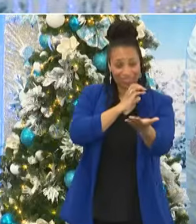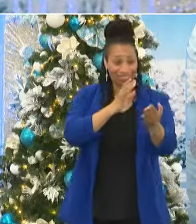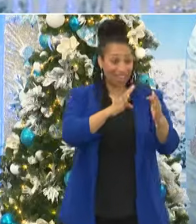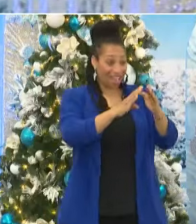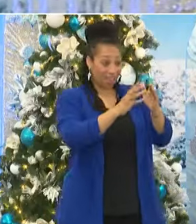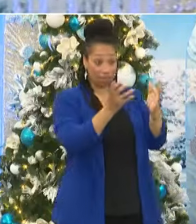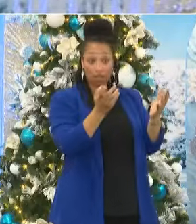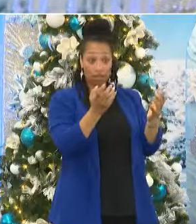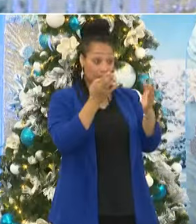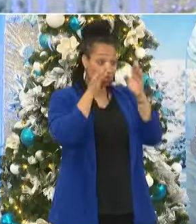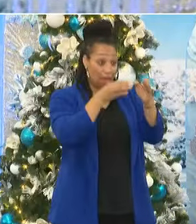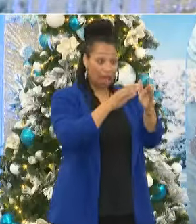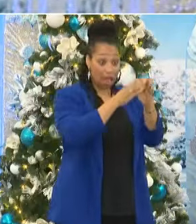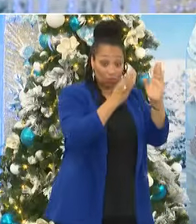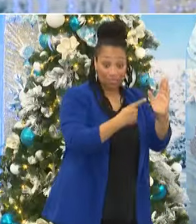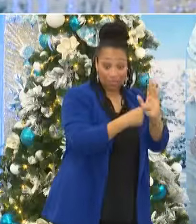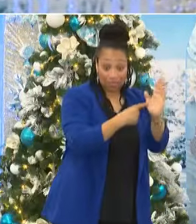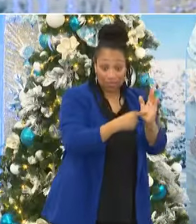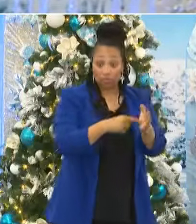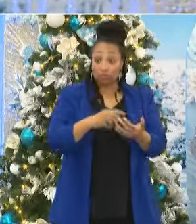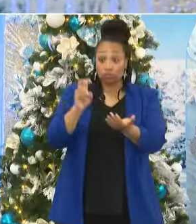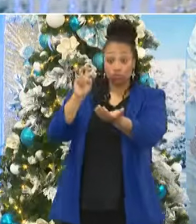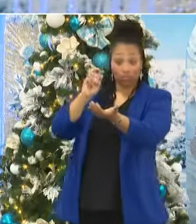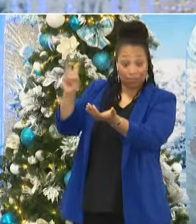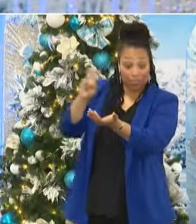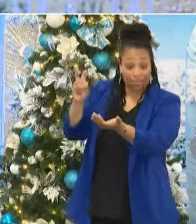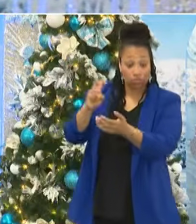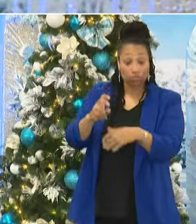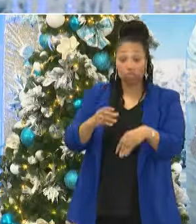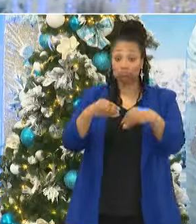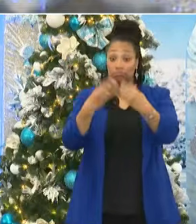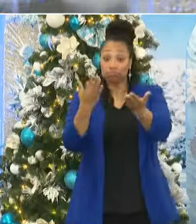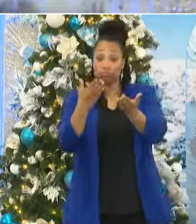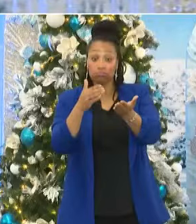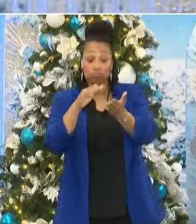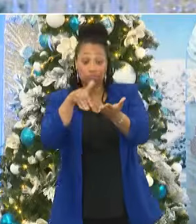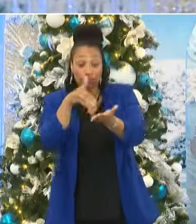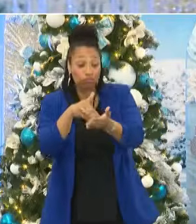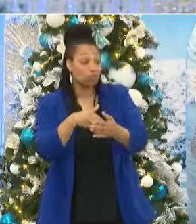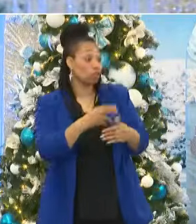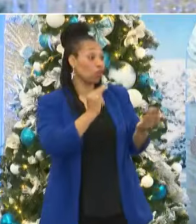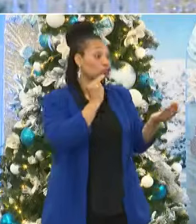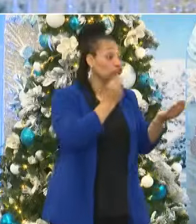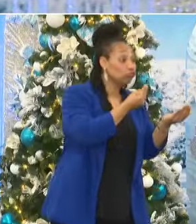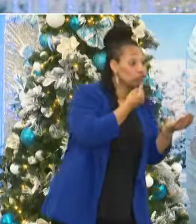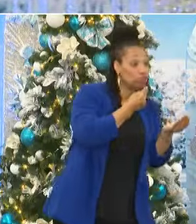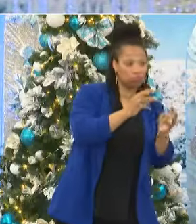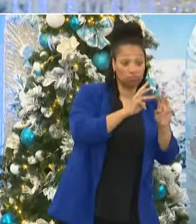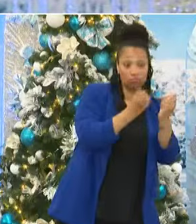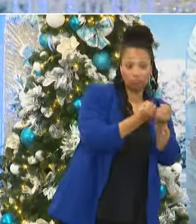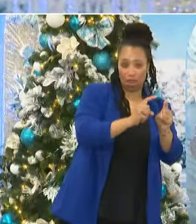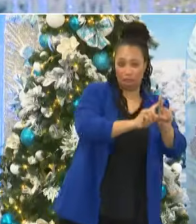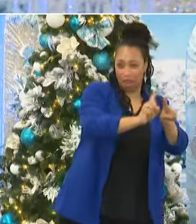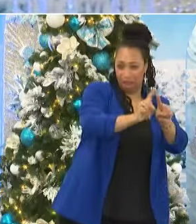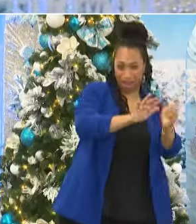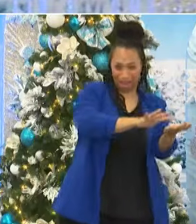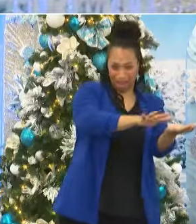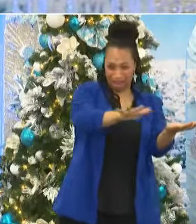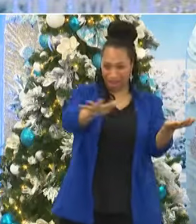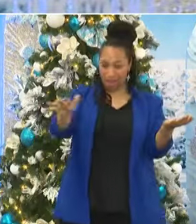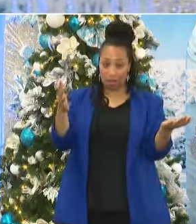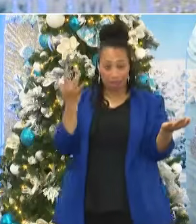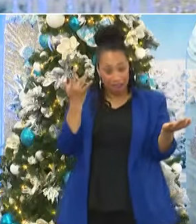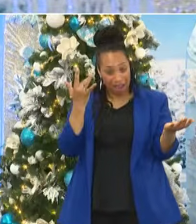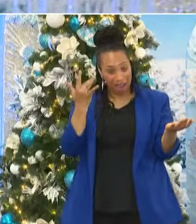opportunities, transportation, nutrition, because seniors, we not only want to age in